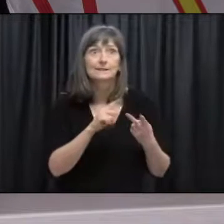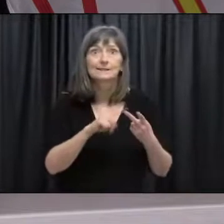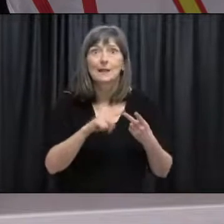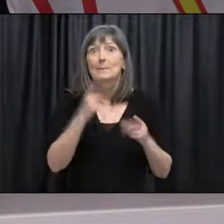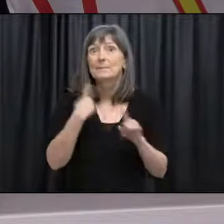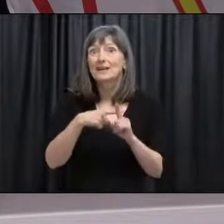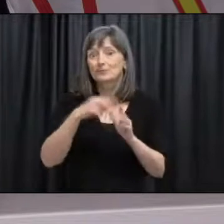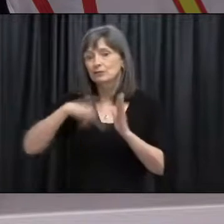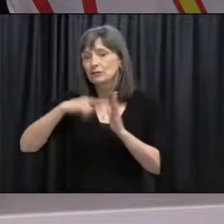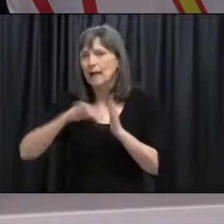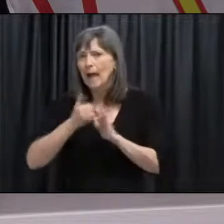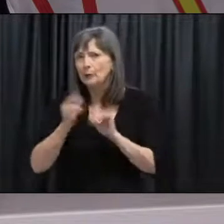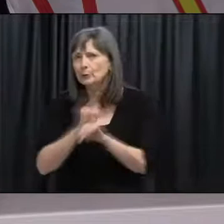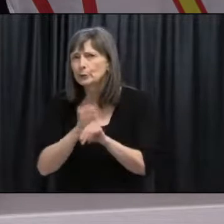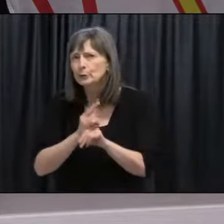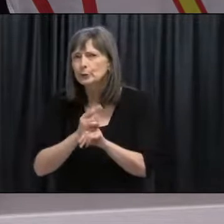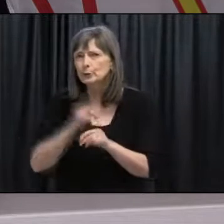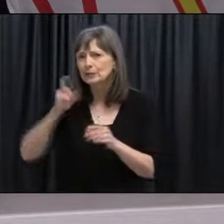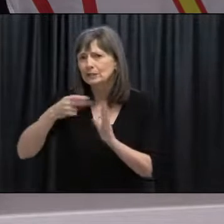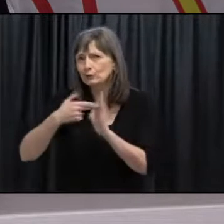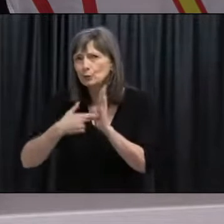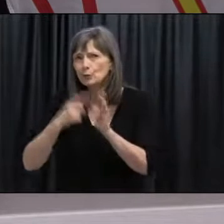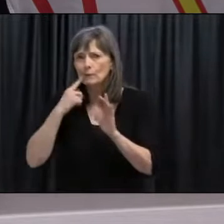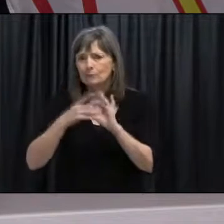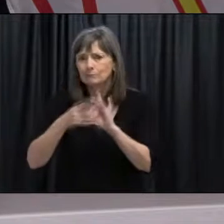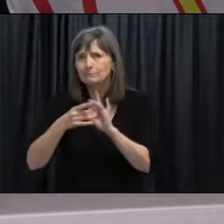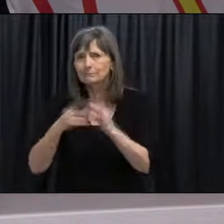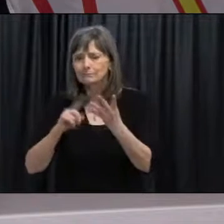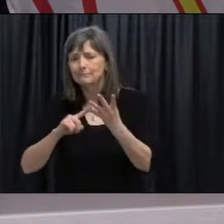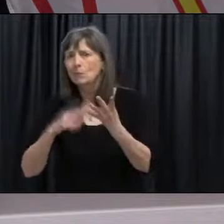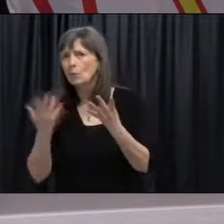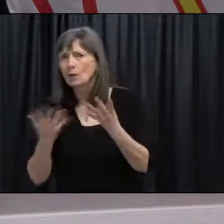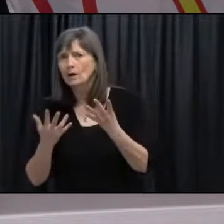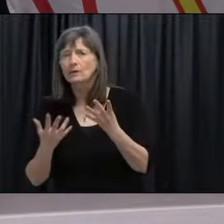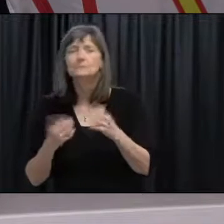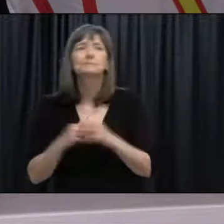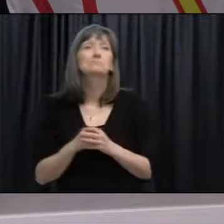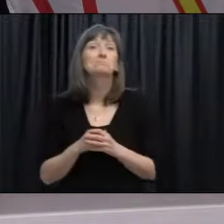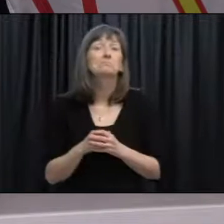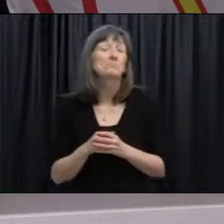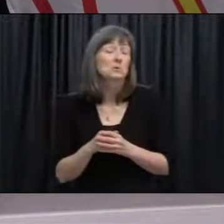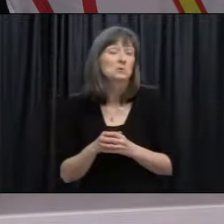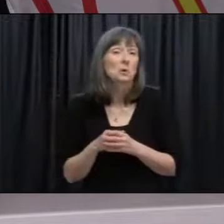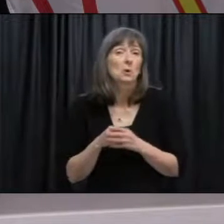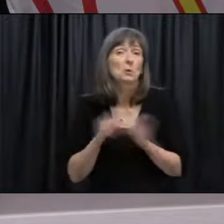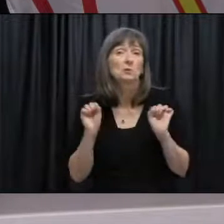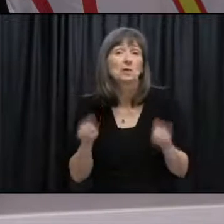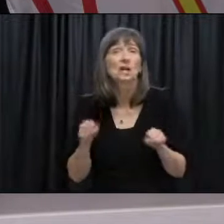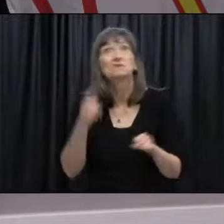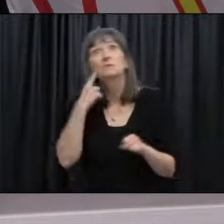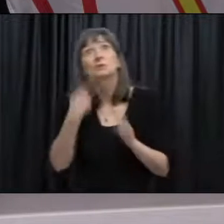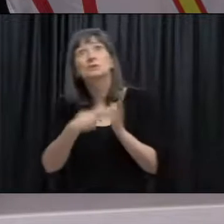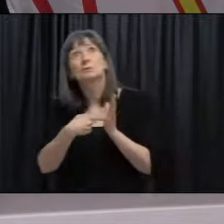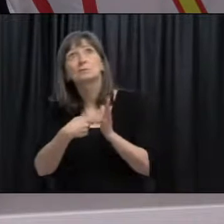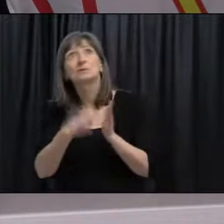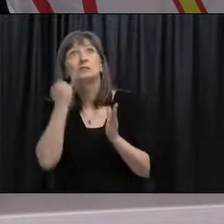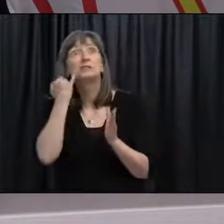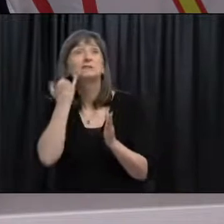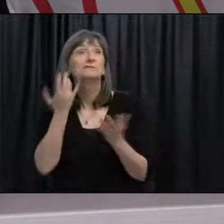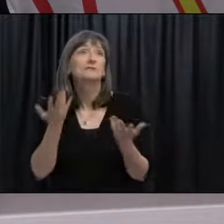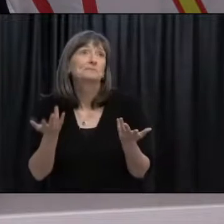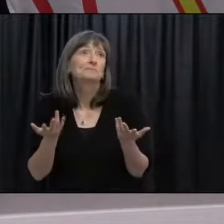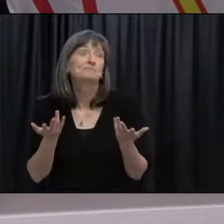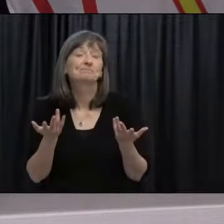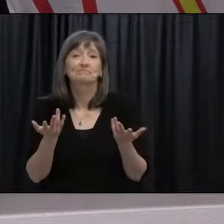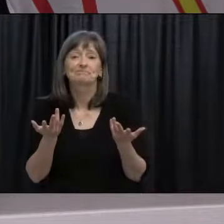it. And certainly, we can see it being used in situations if we ended up with an